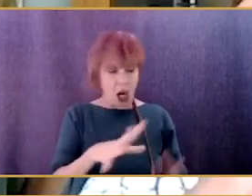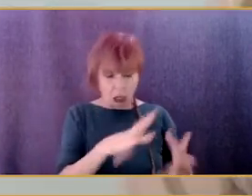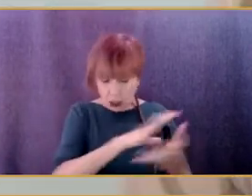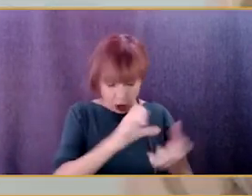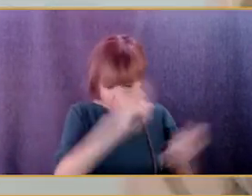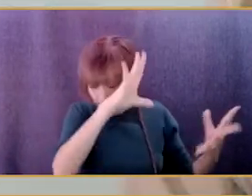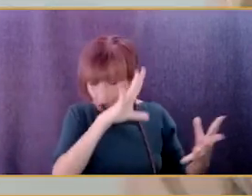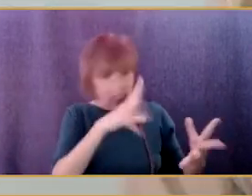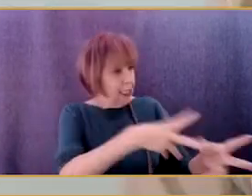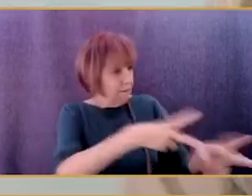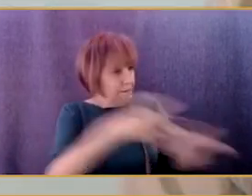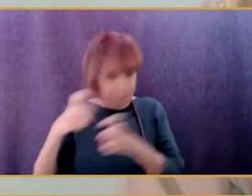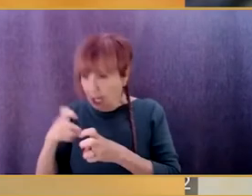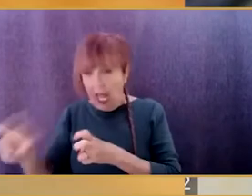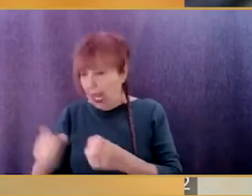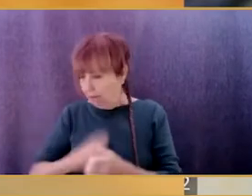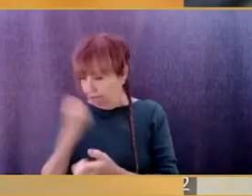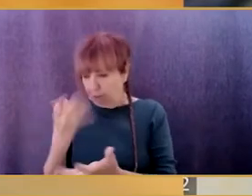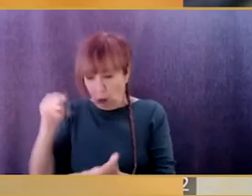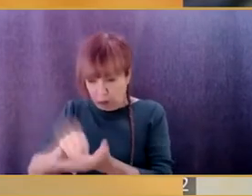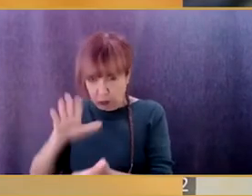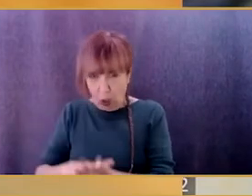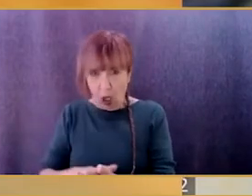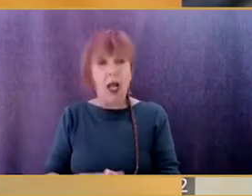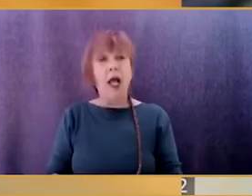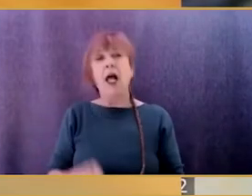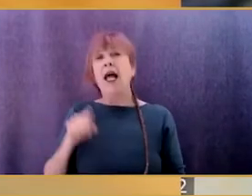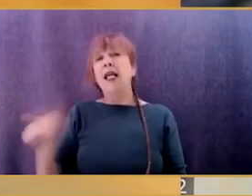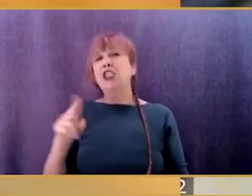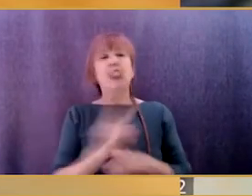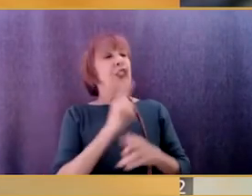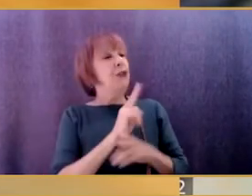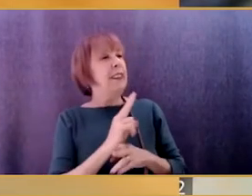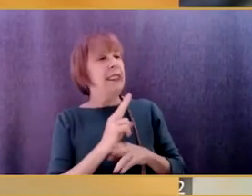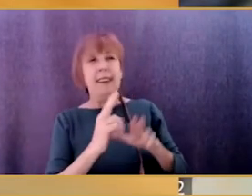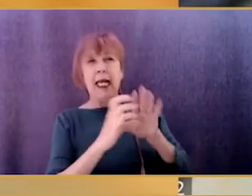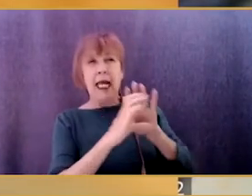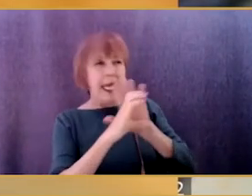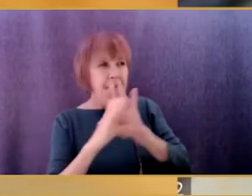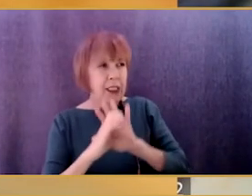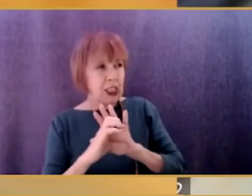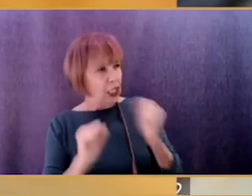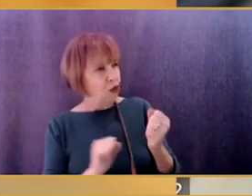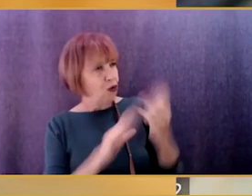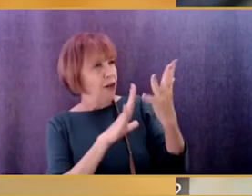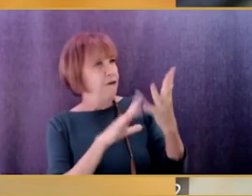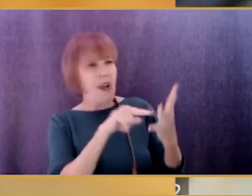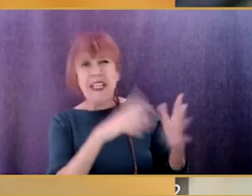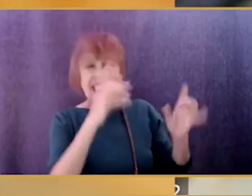erased She uses the image to confront these very difficult issues These terrifying